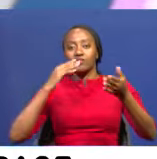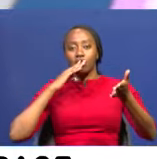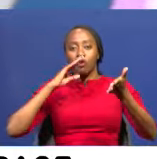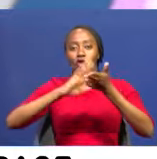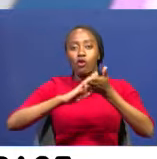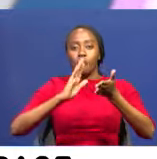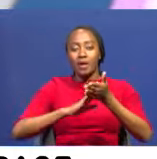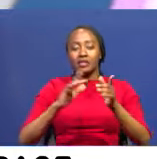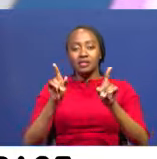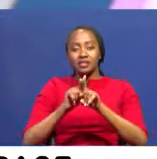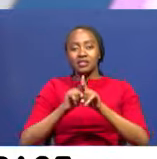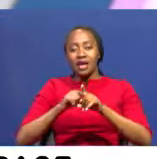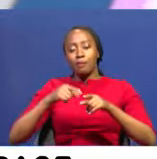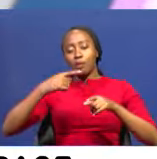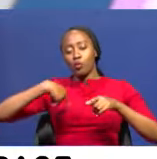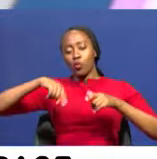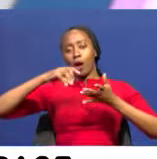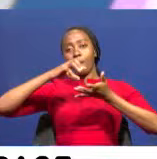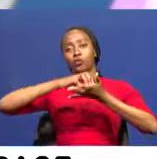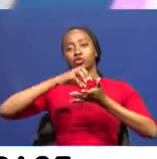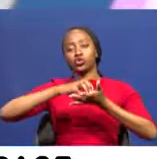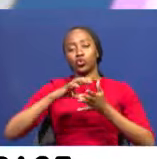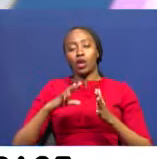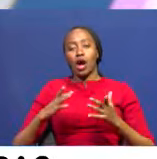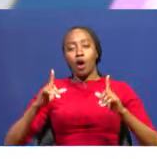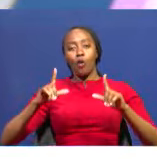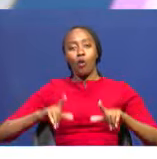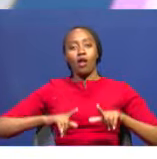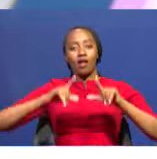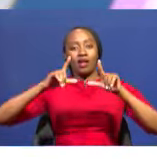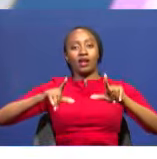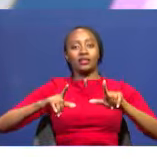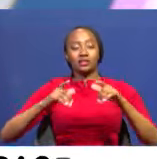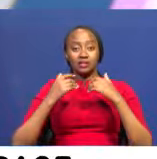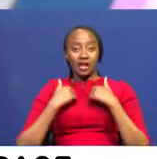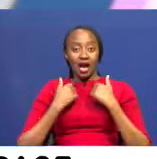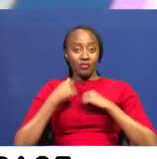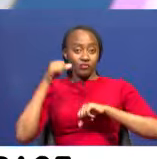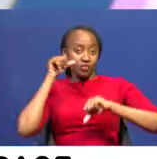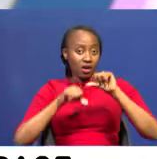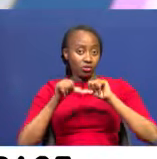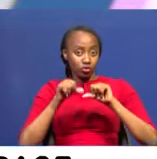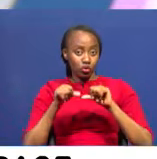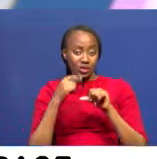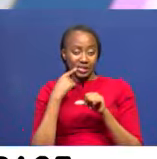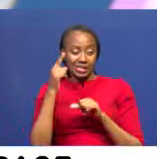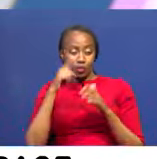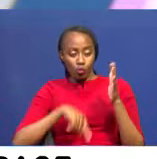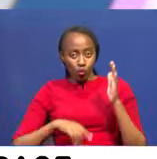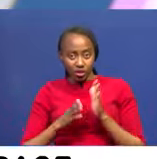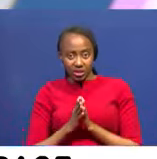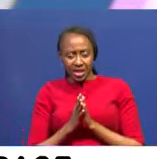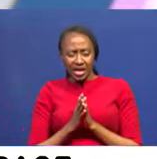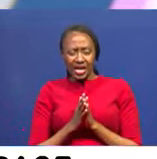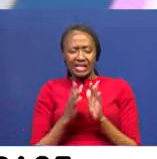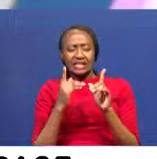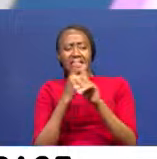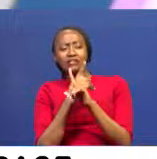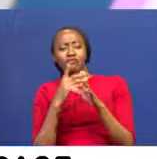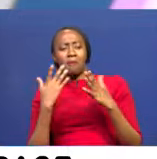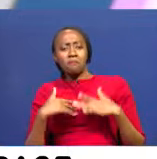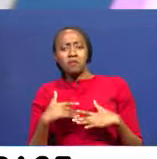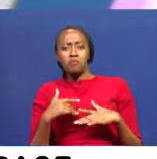our position in terms of what licensing and scope. When we say scope, we say what should the different